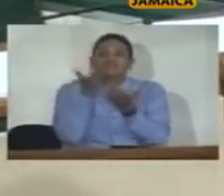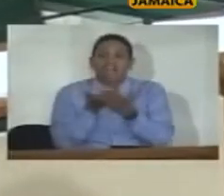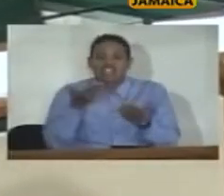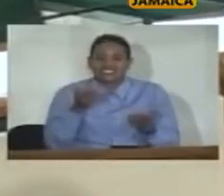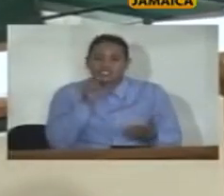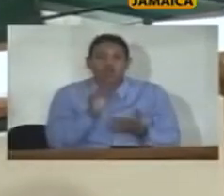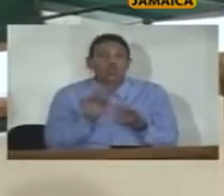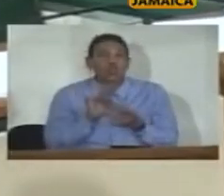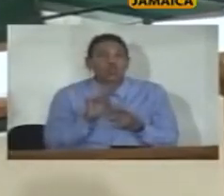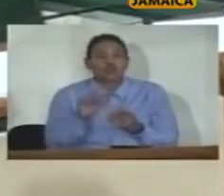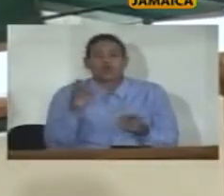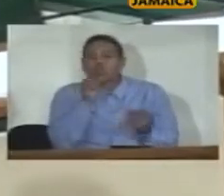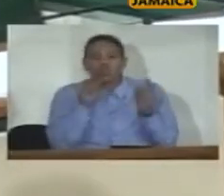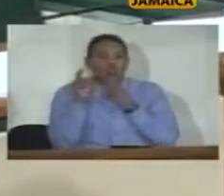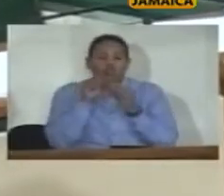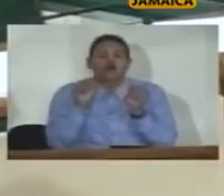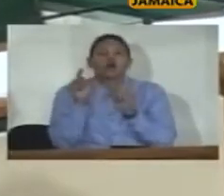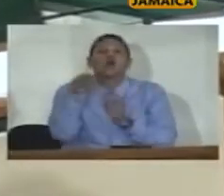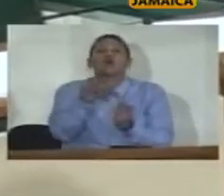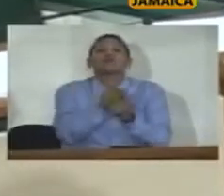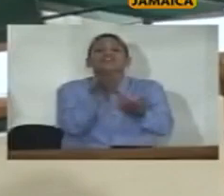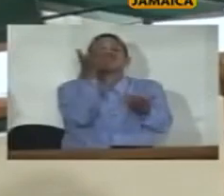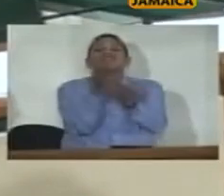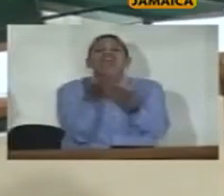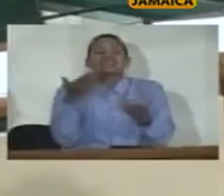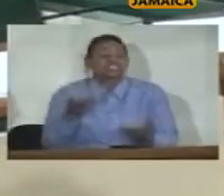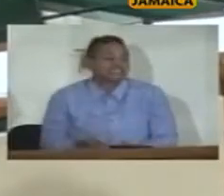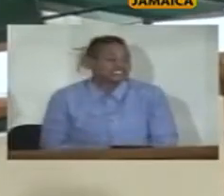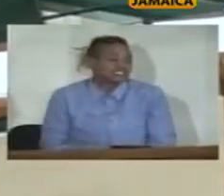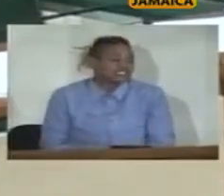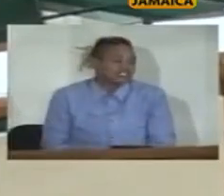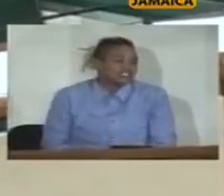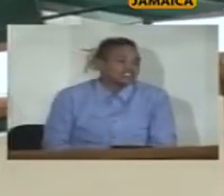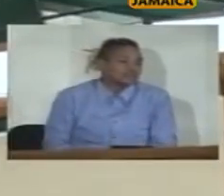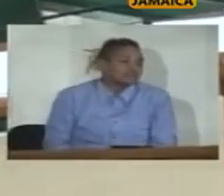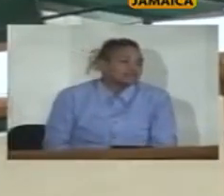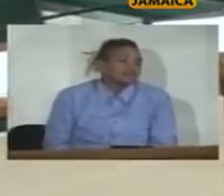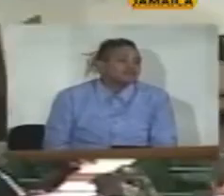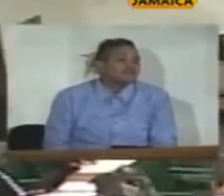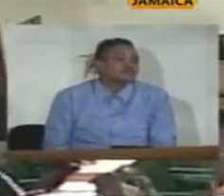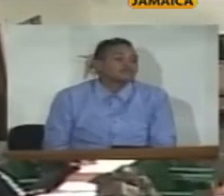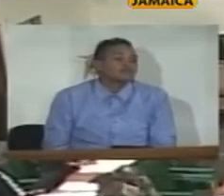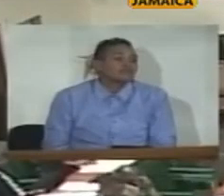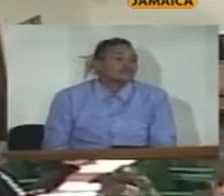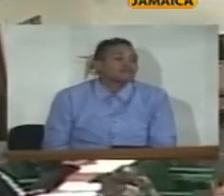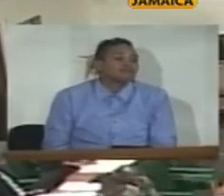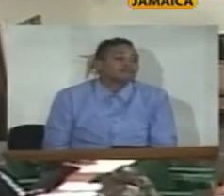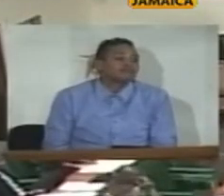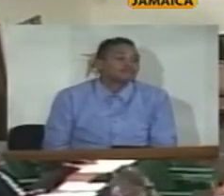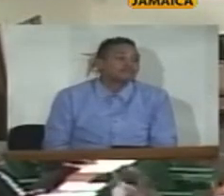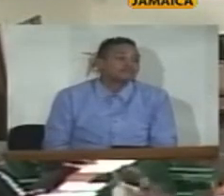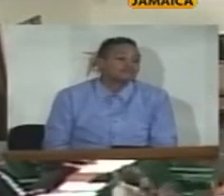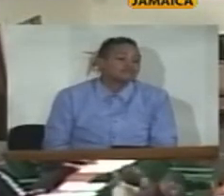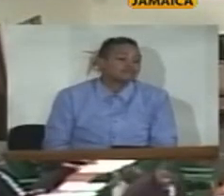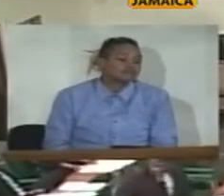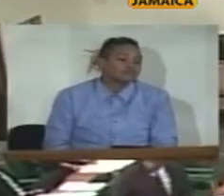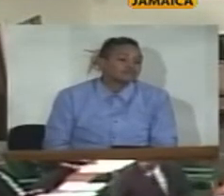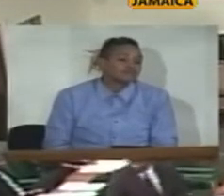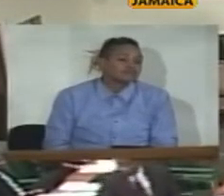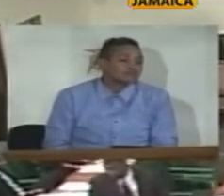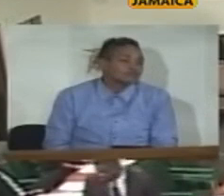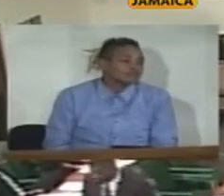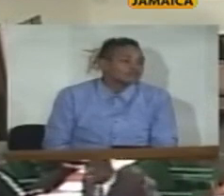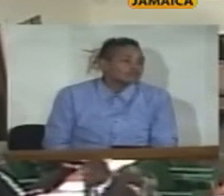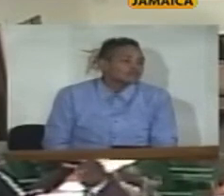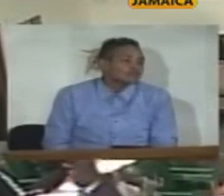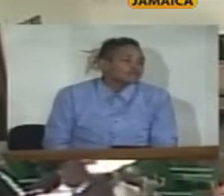Come to the table with facts. You know, Mr. Speaker, I'm really